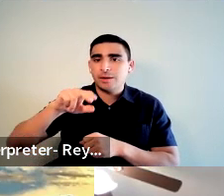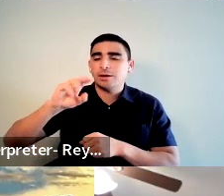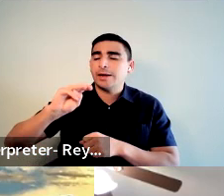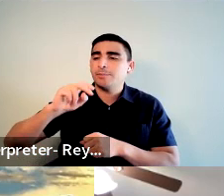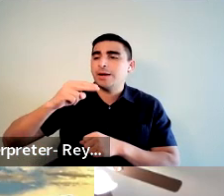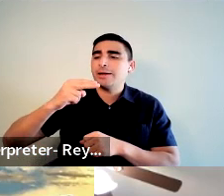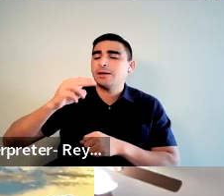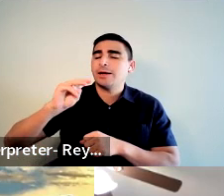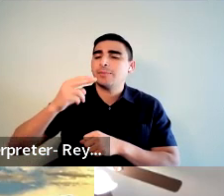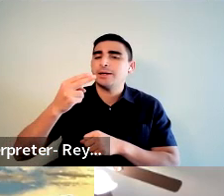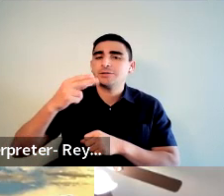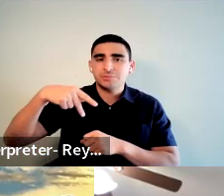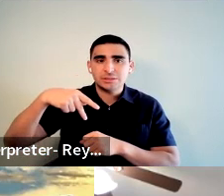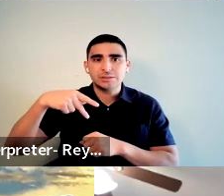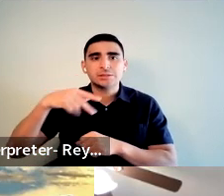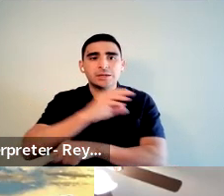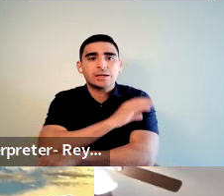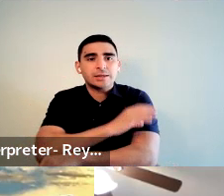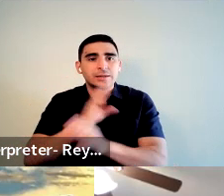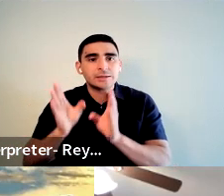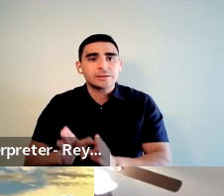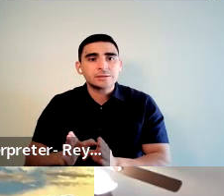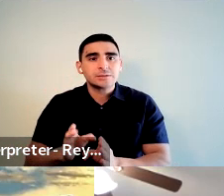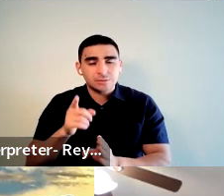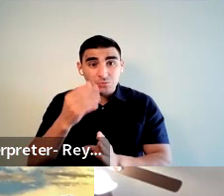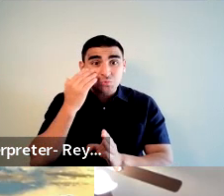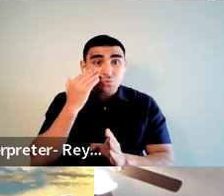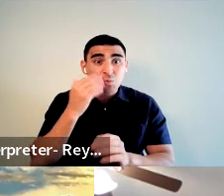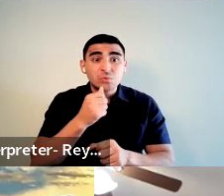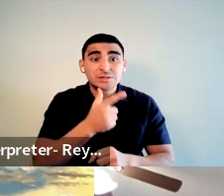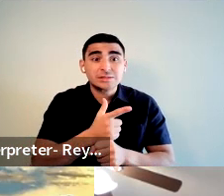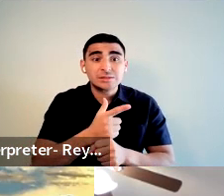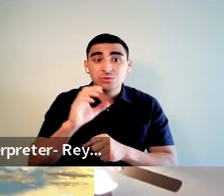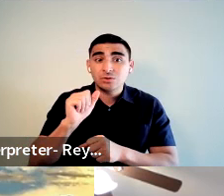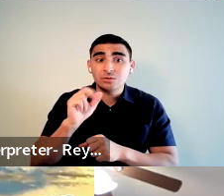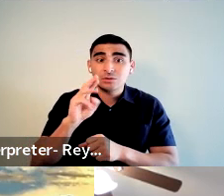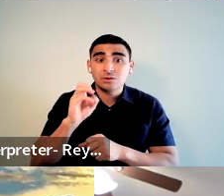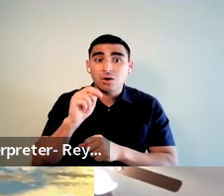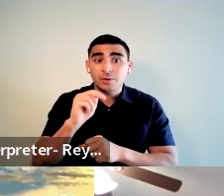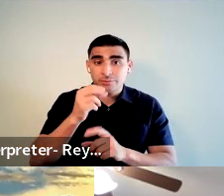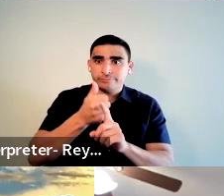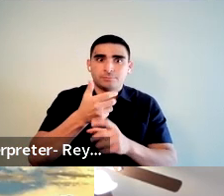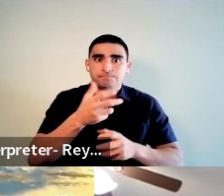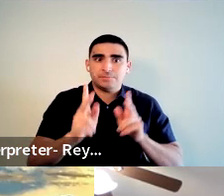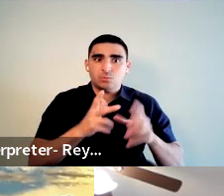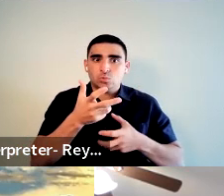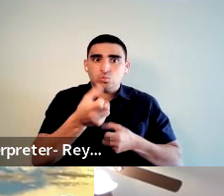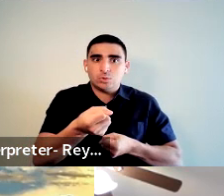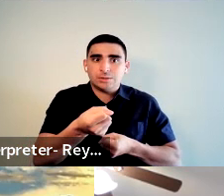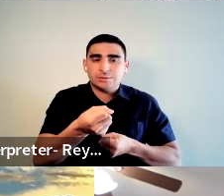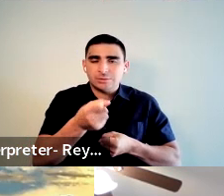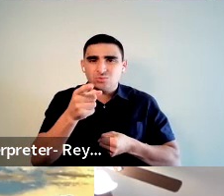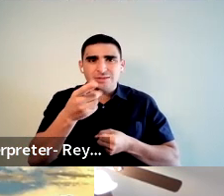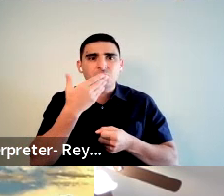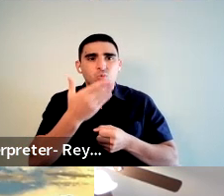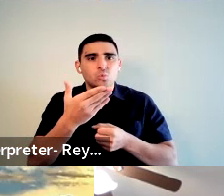serving at Sister Carmen. Sister Carmen is a trusted community agency. So to have that access point there, that's